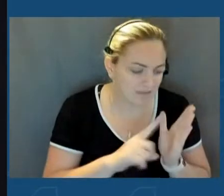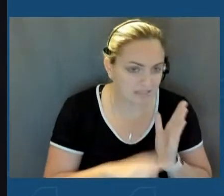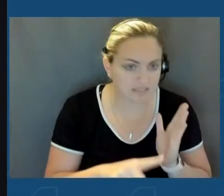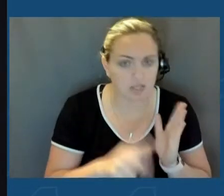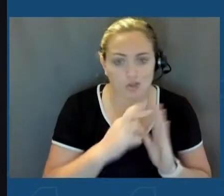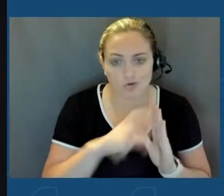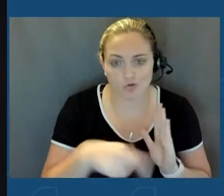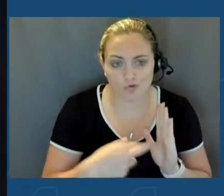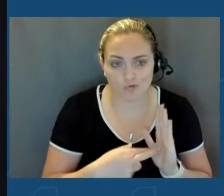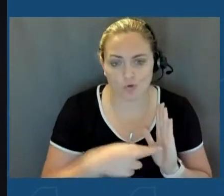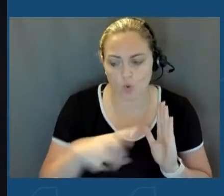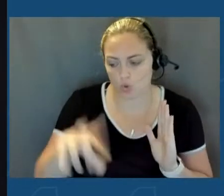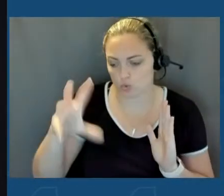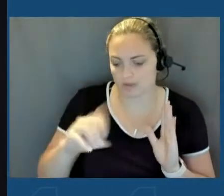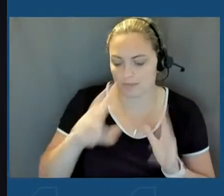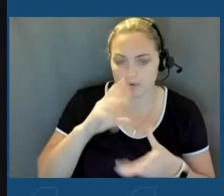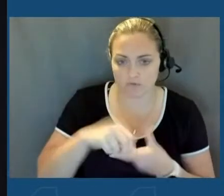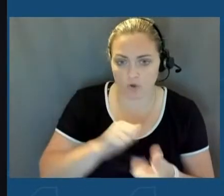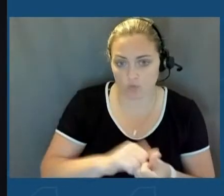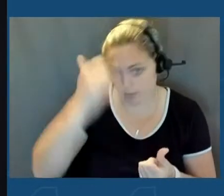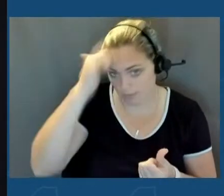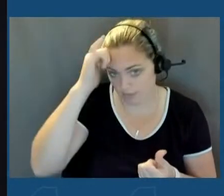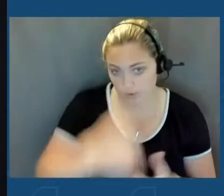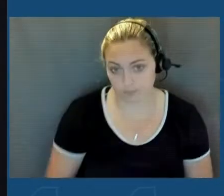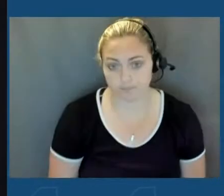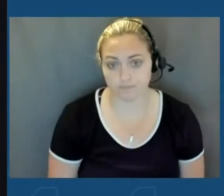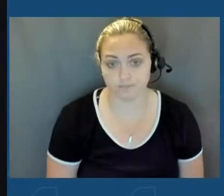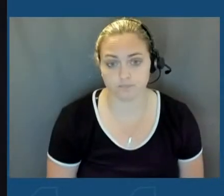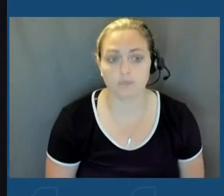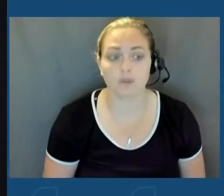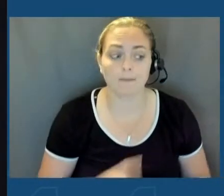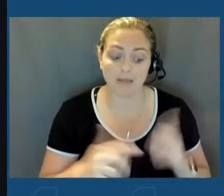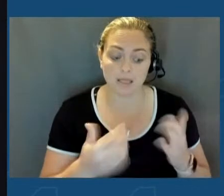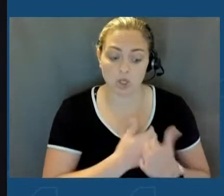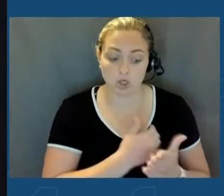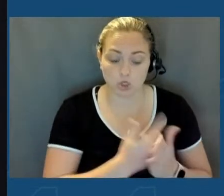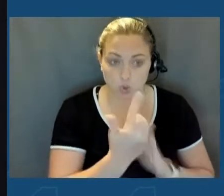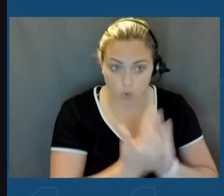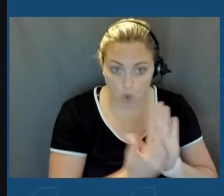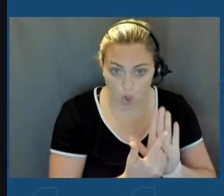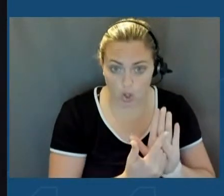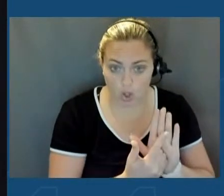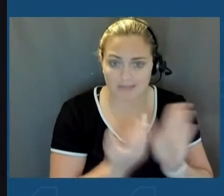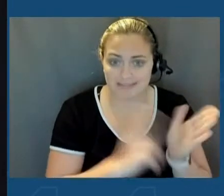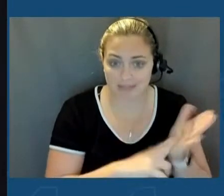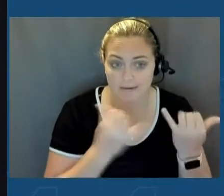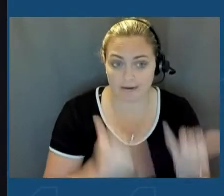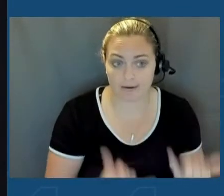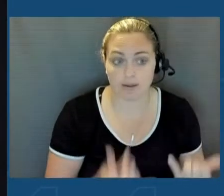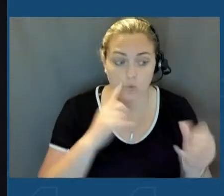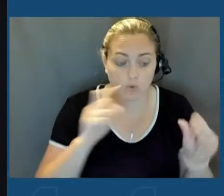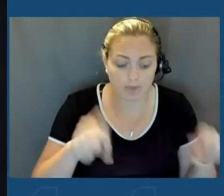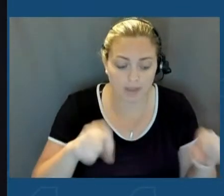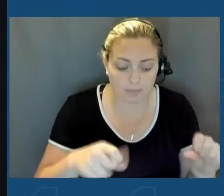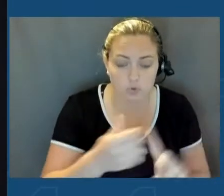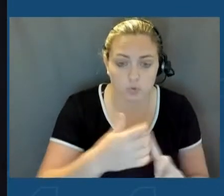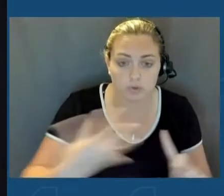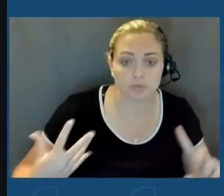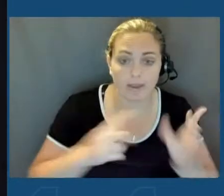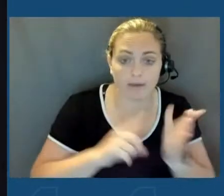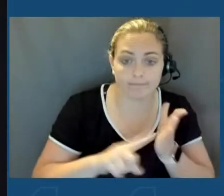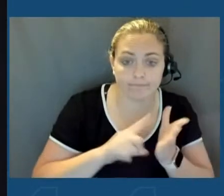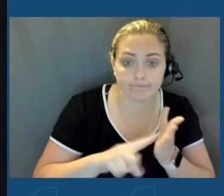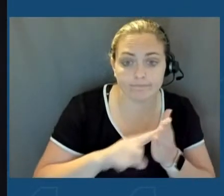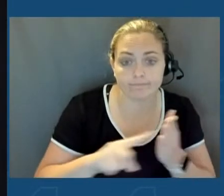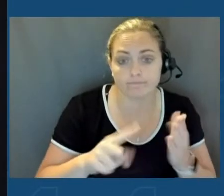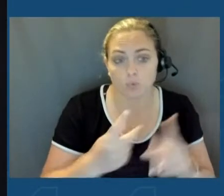these companies played in the attack in Buffalo. But with these new laws signed today, we will be able to expand our work to